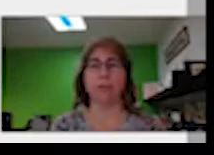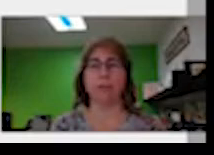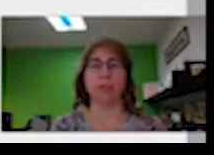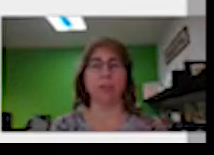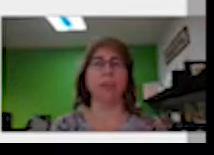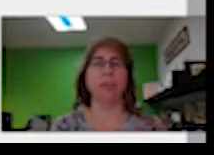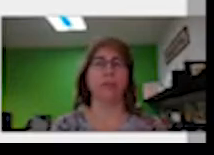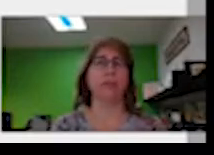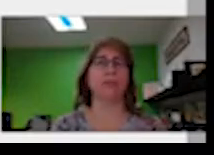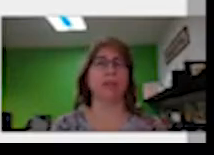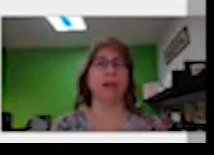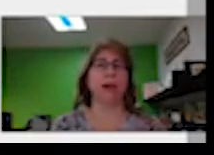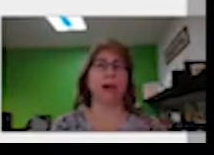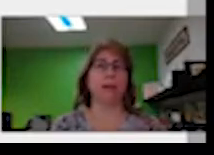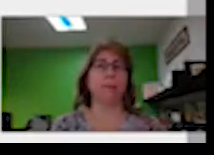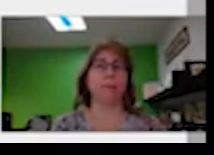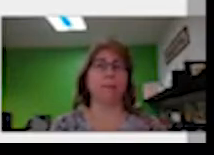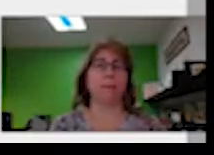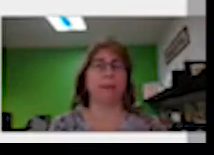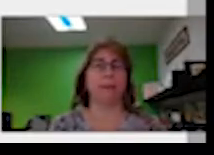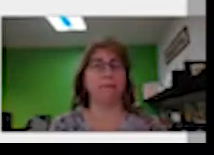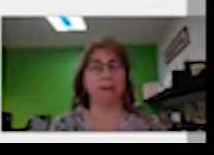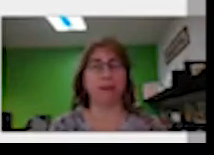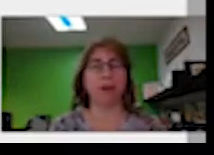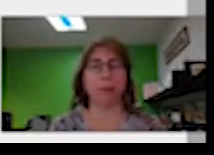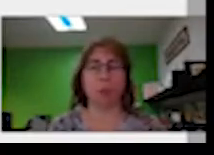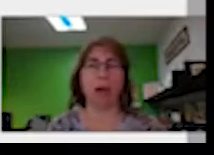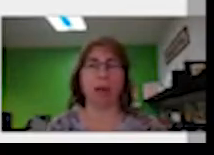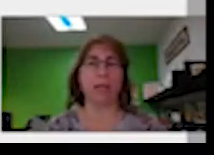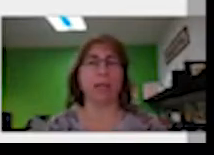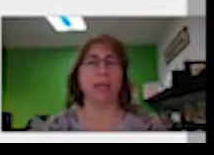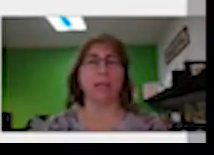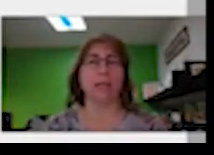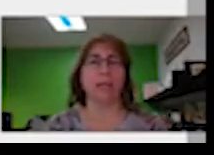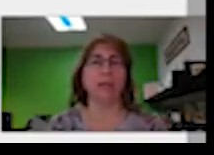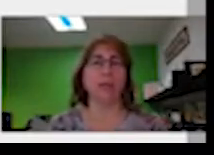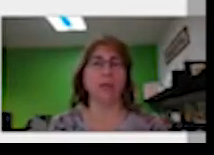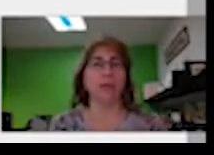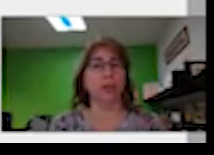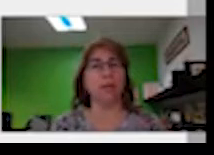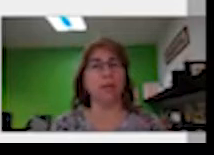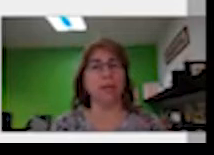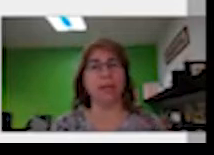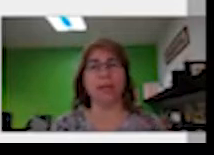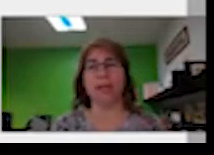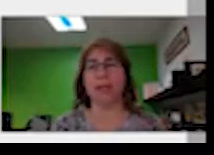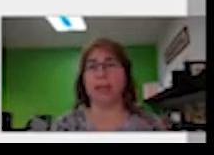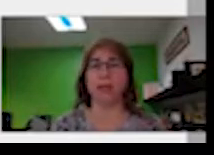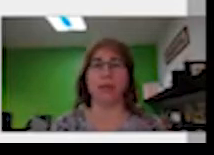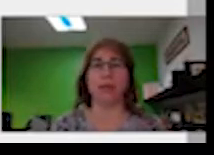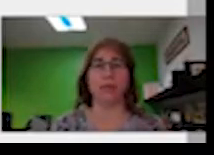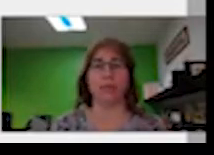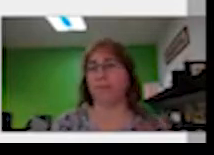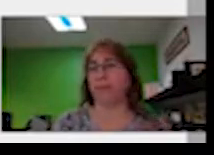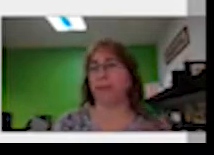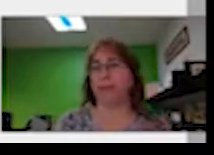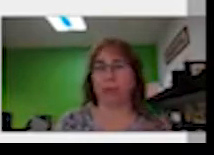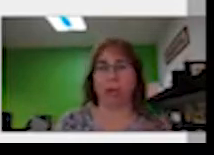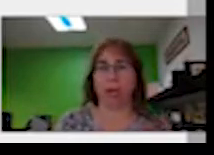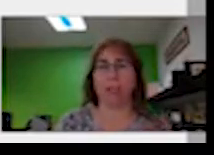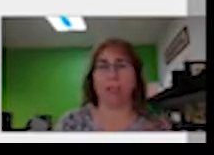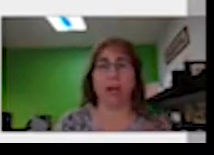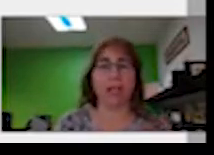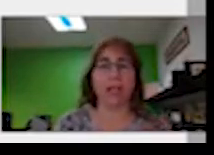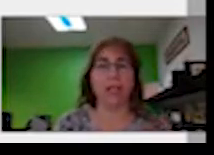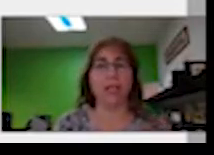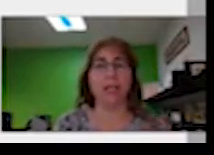very important to find out why. So it could have been that Diego